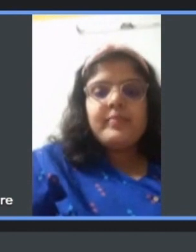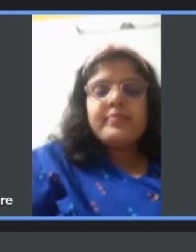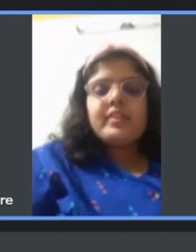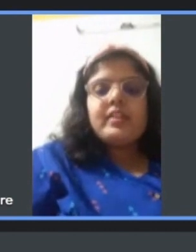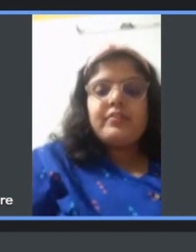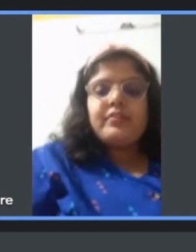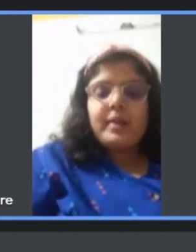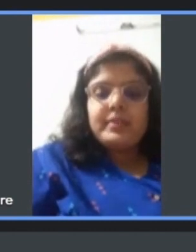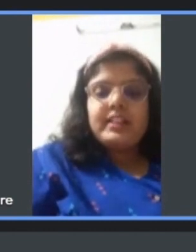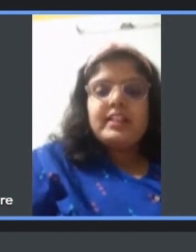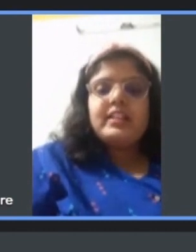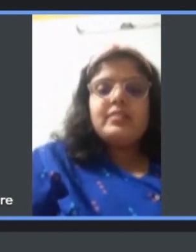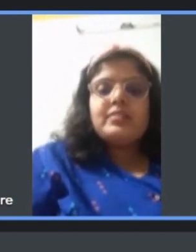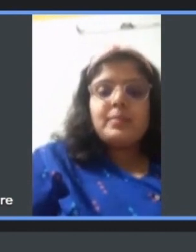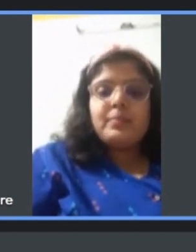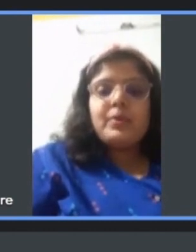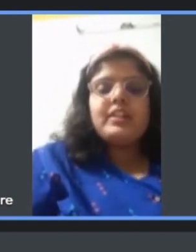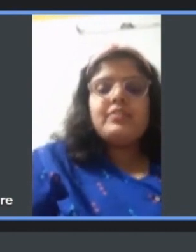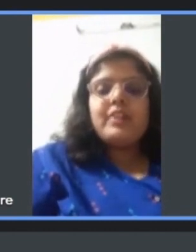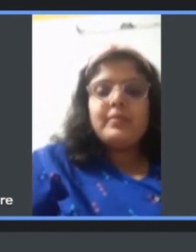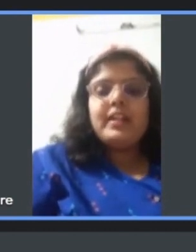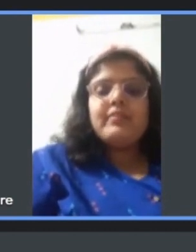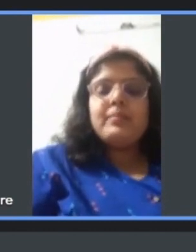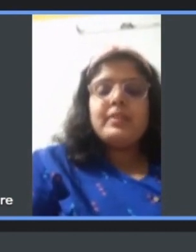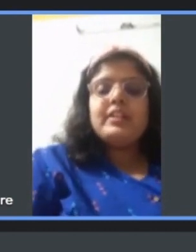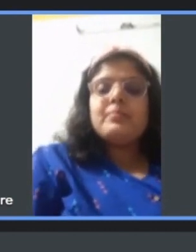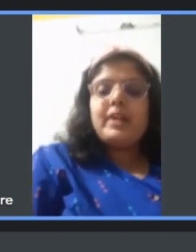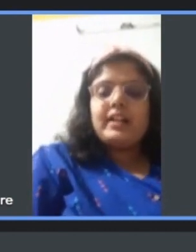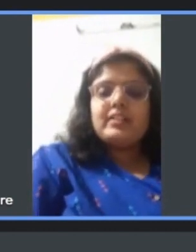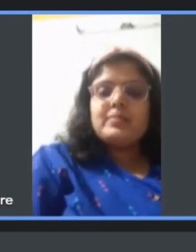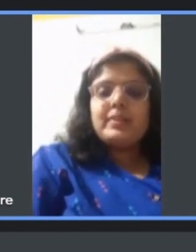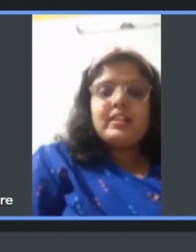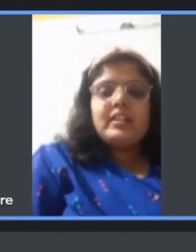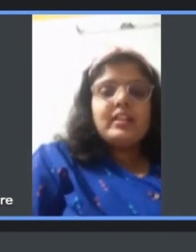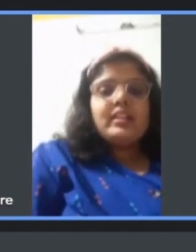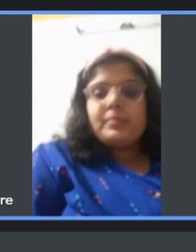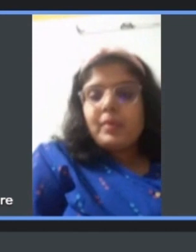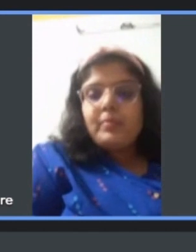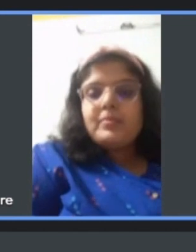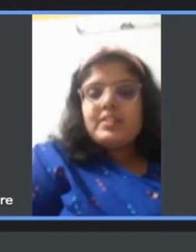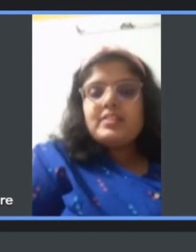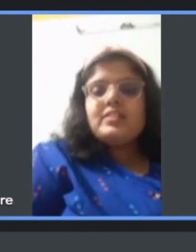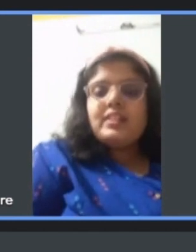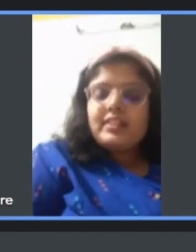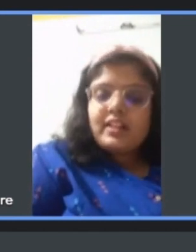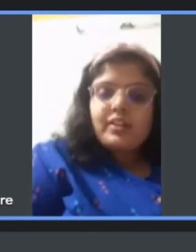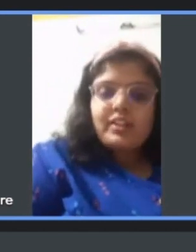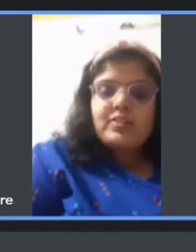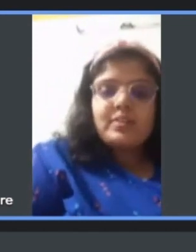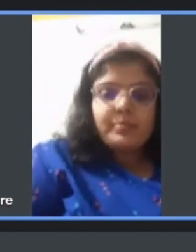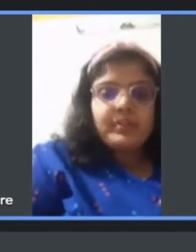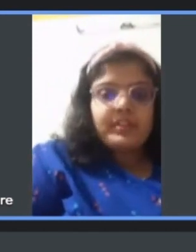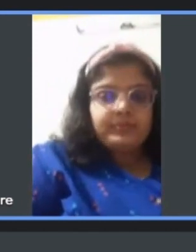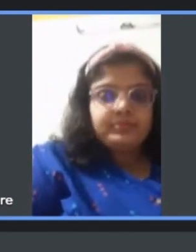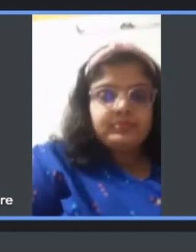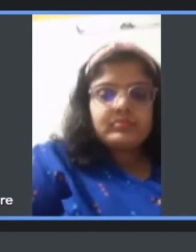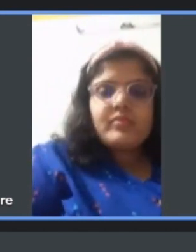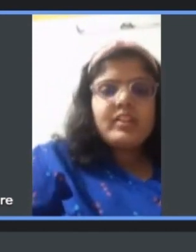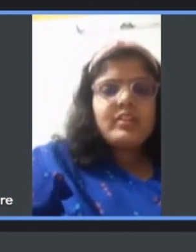society, family support and family environment matters, but the problem is still they are not at all